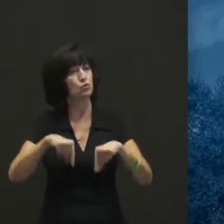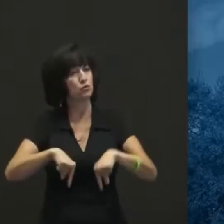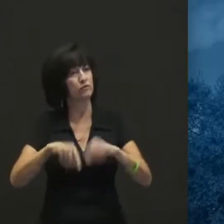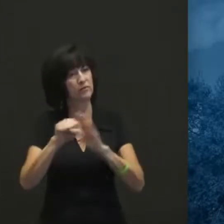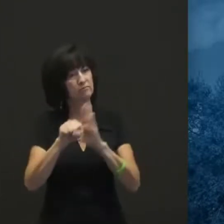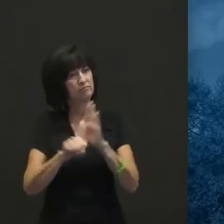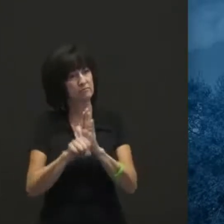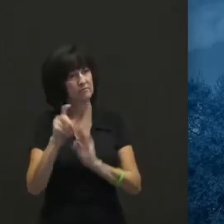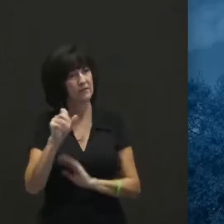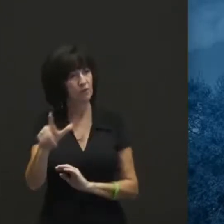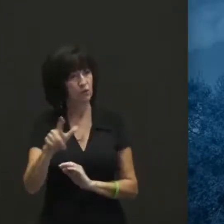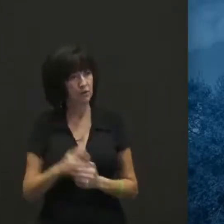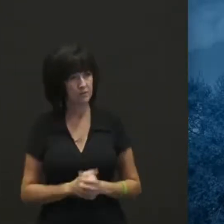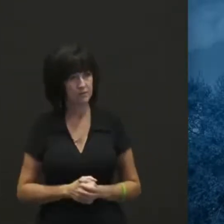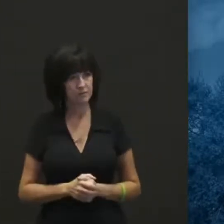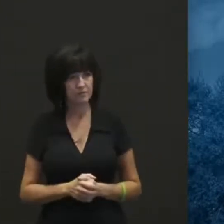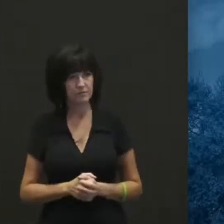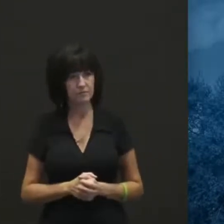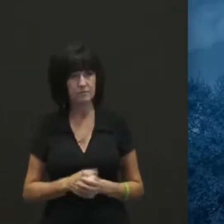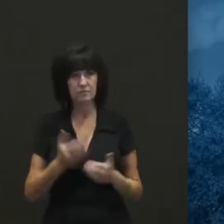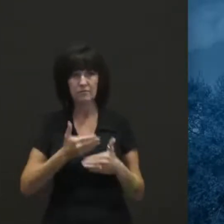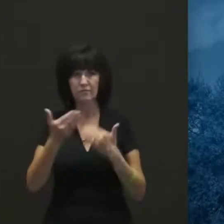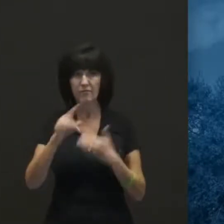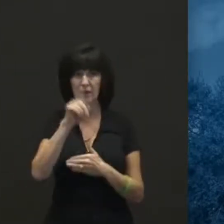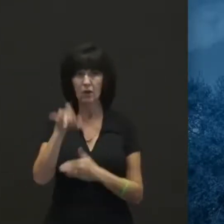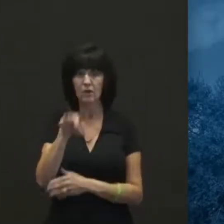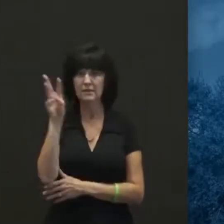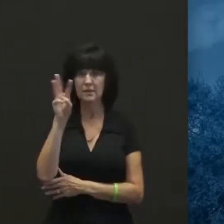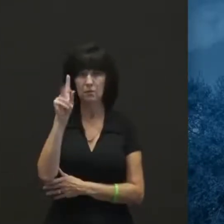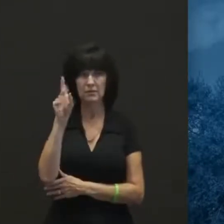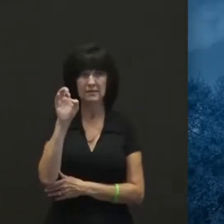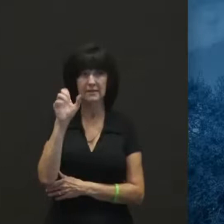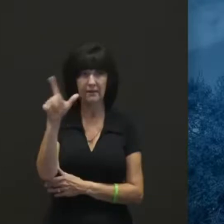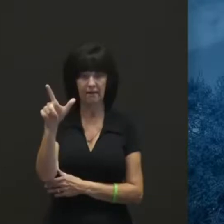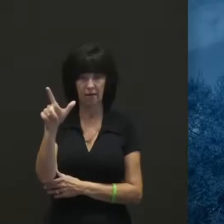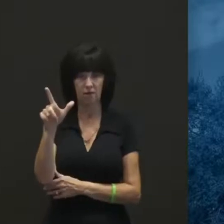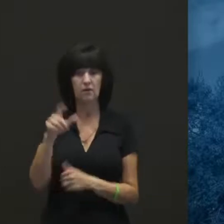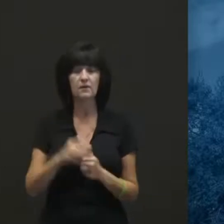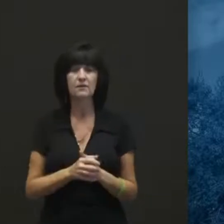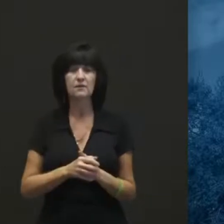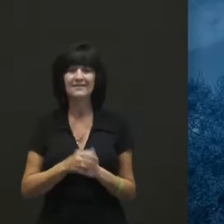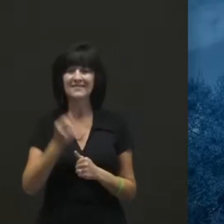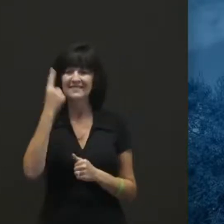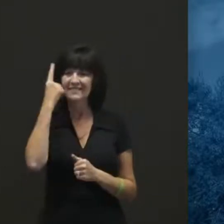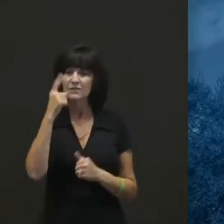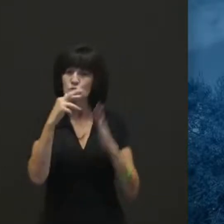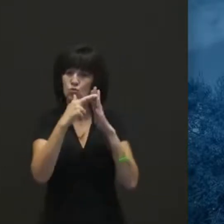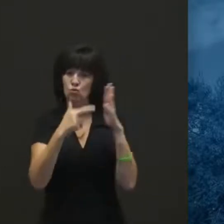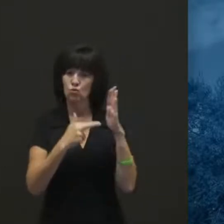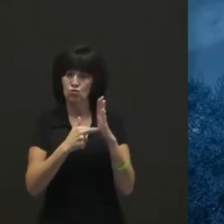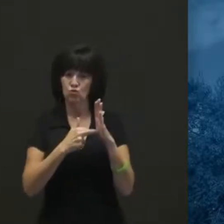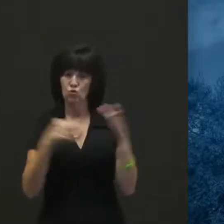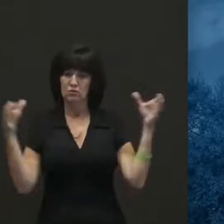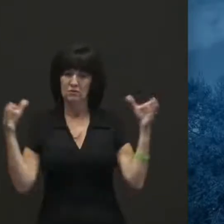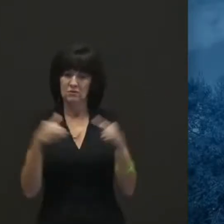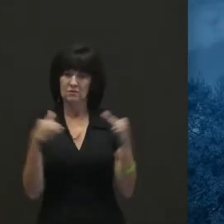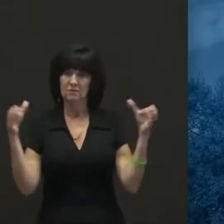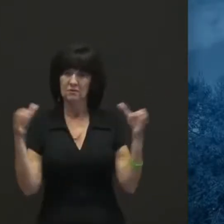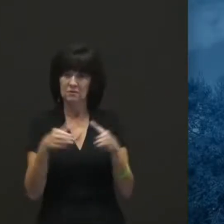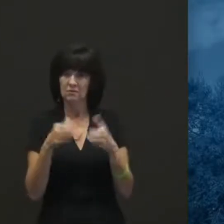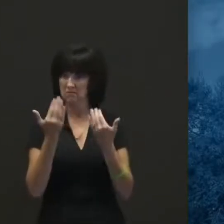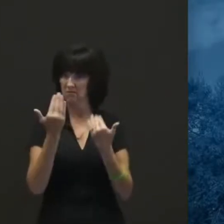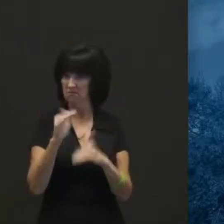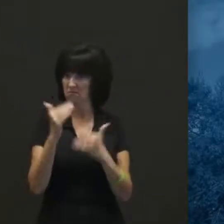Next question's from Sean Green at WDEL. In response to gathering limits and restrictions, some Delaware high schools have